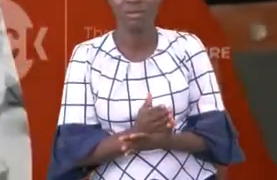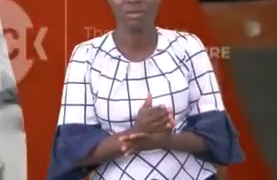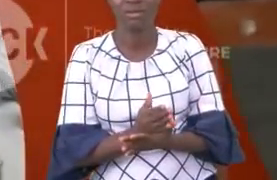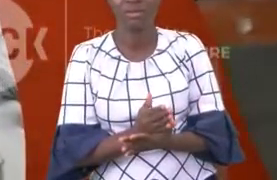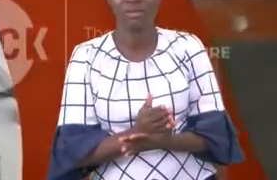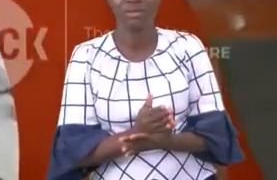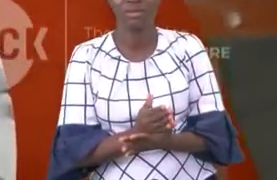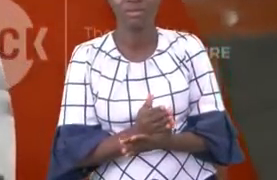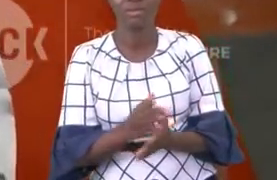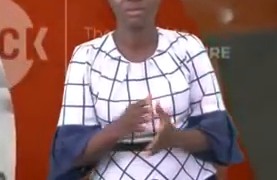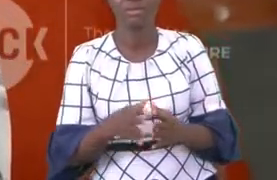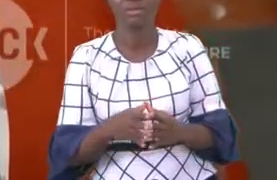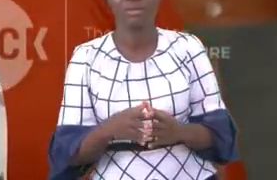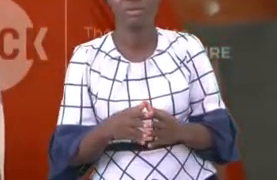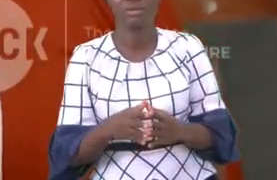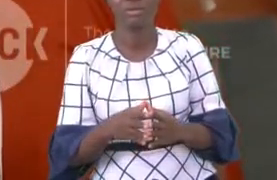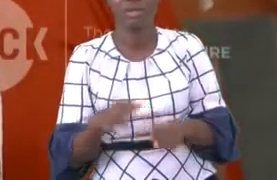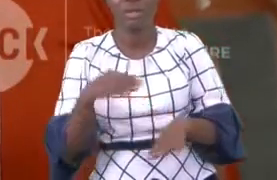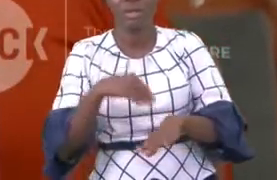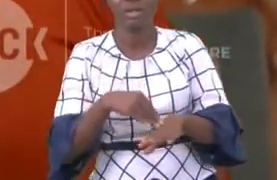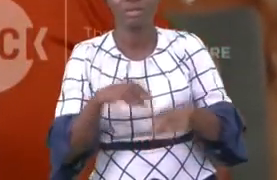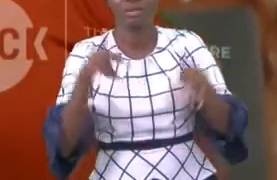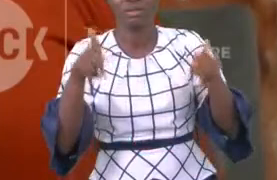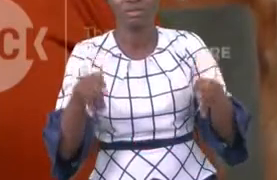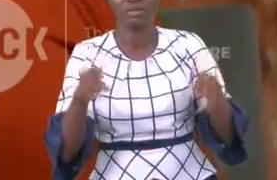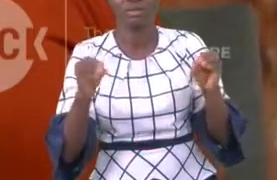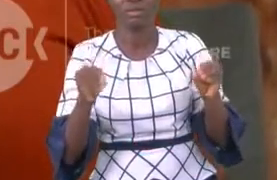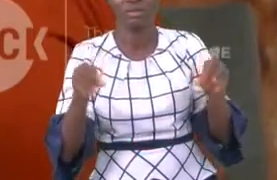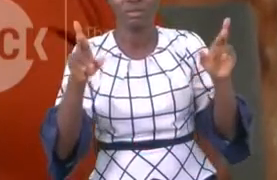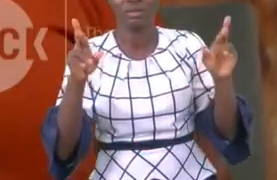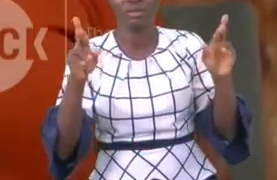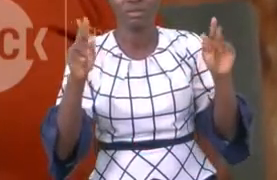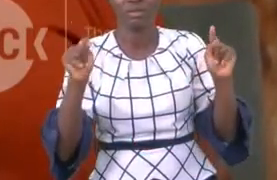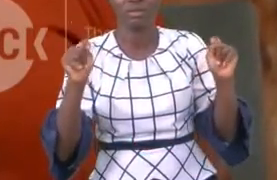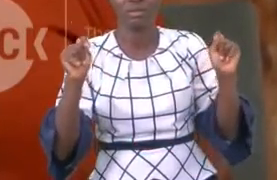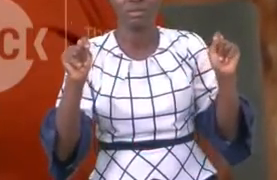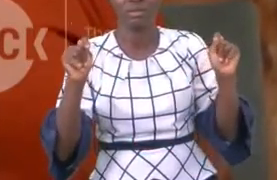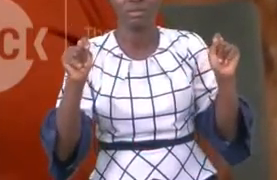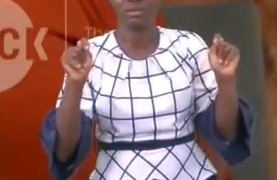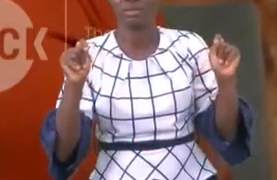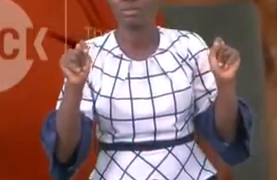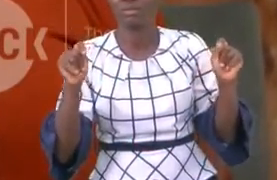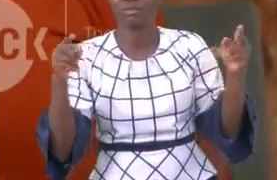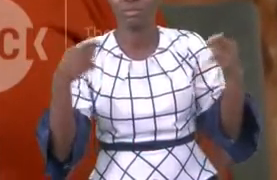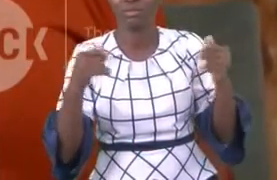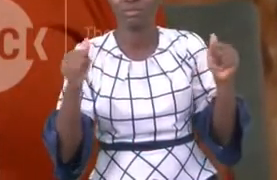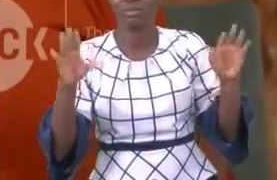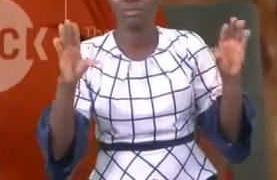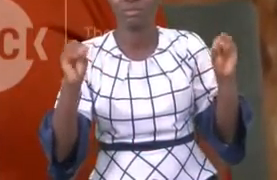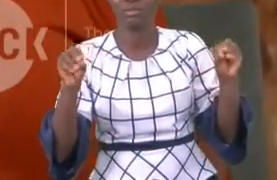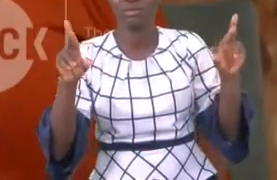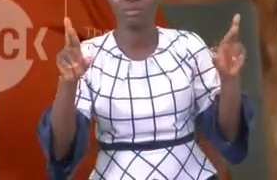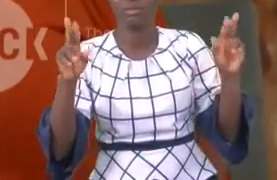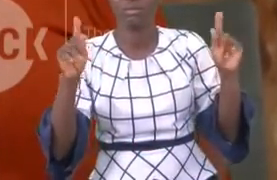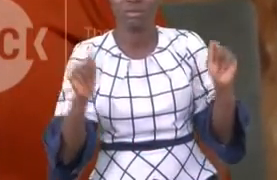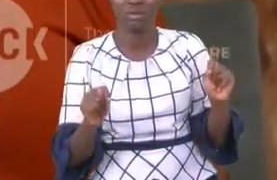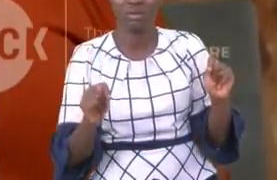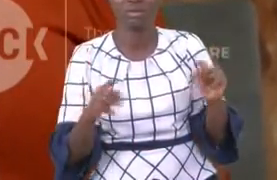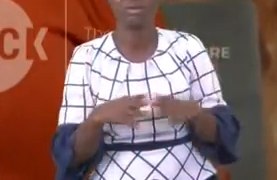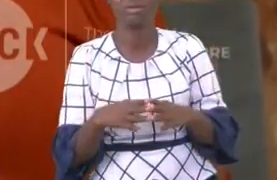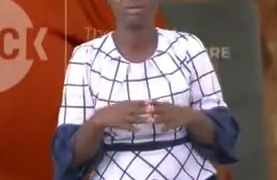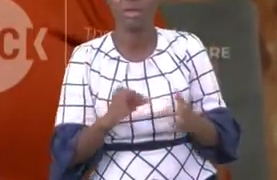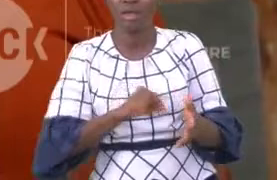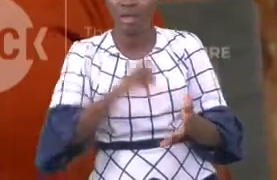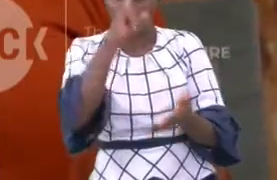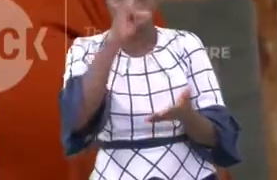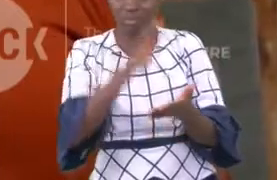and I went with faith that God will heal me. I believed God. And when I